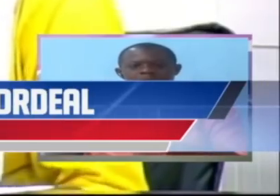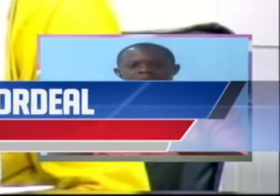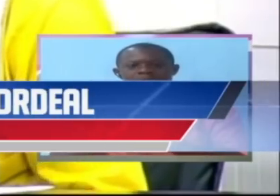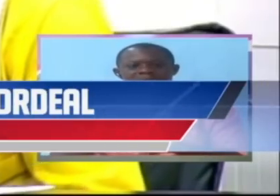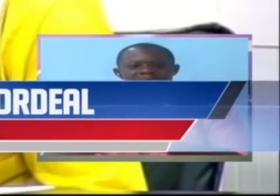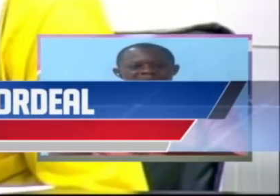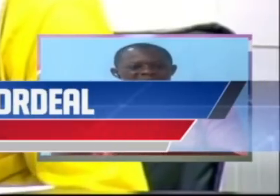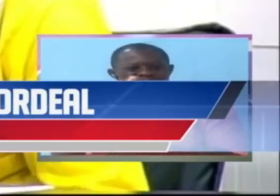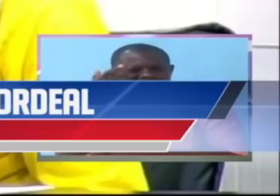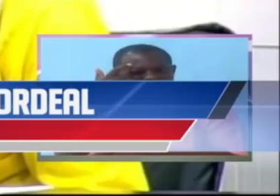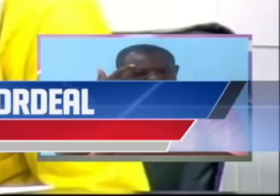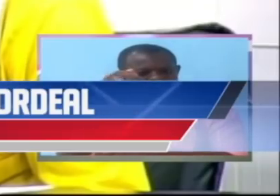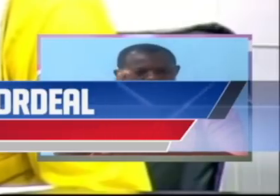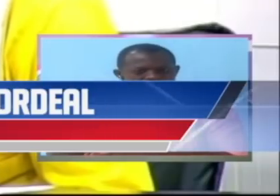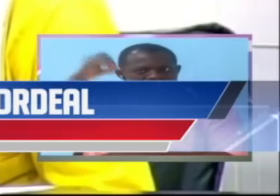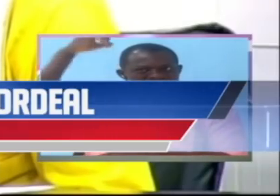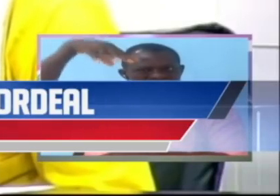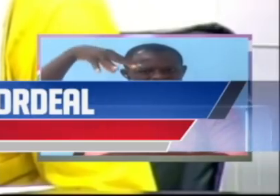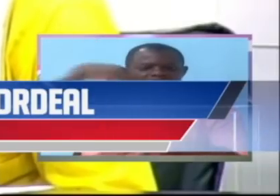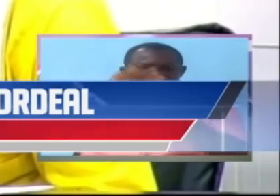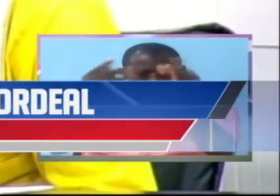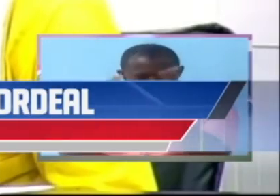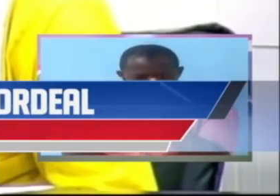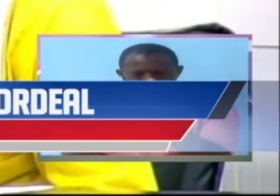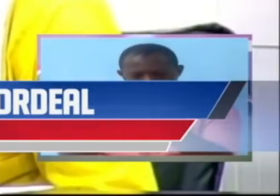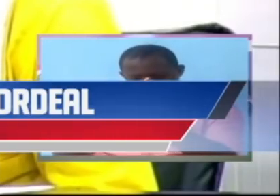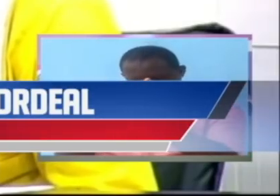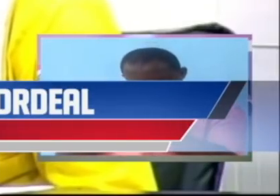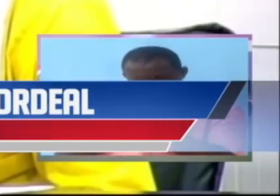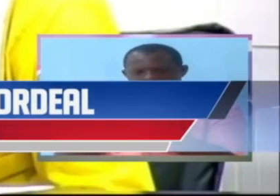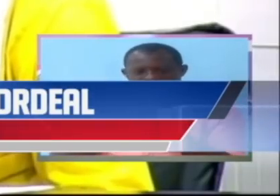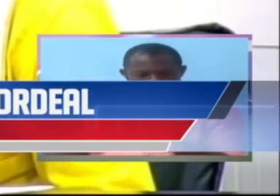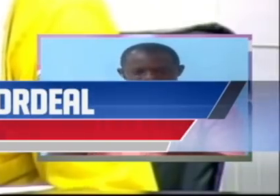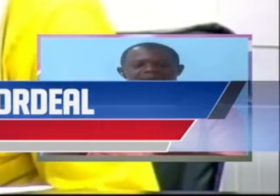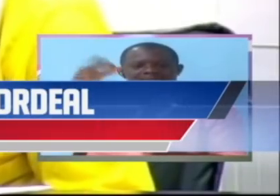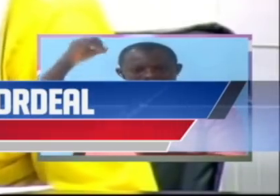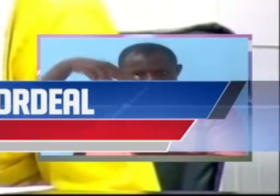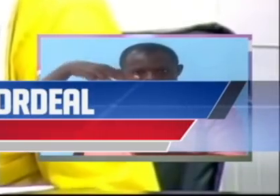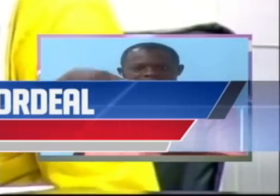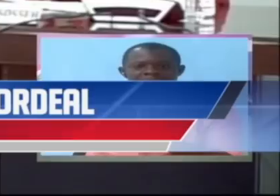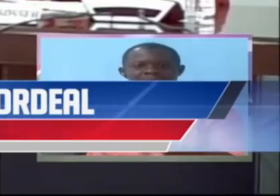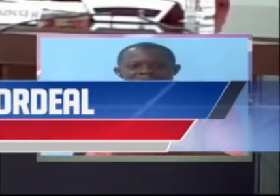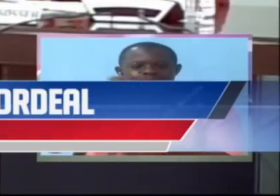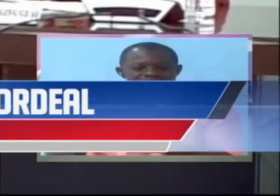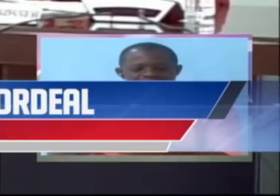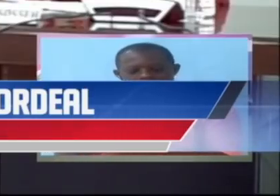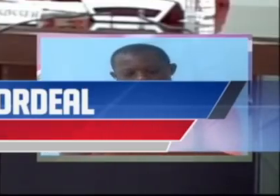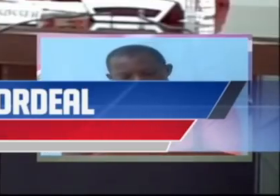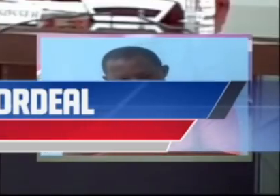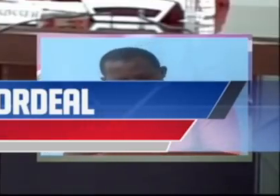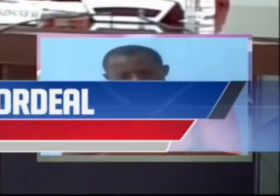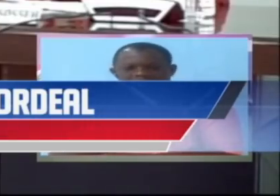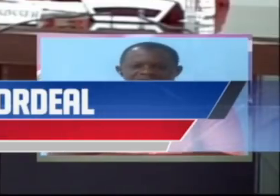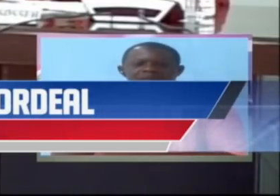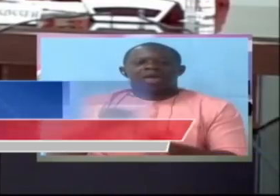looked like if it is something which had electricity in it. Victor, I became very weak.